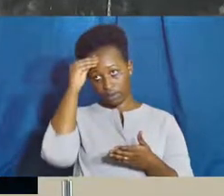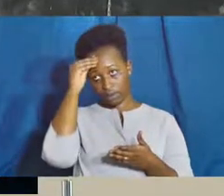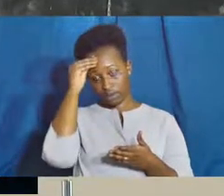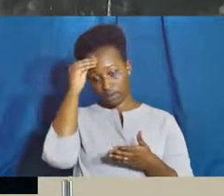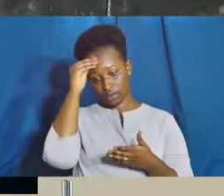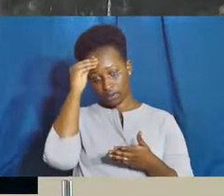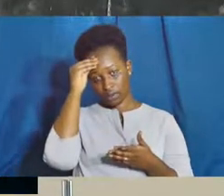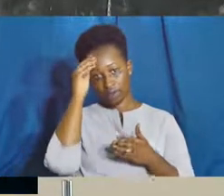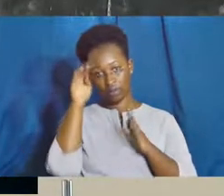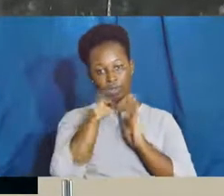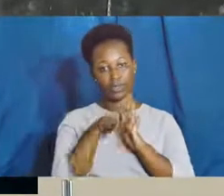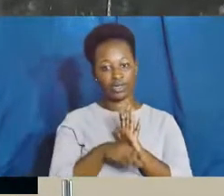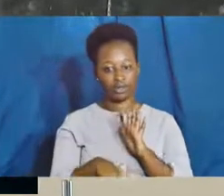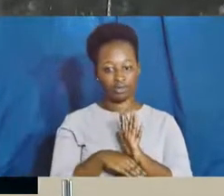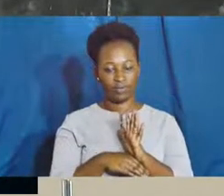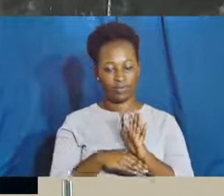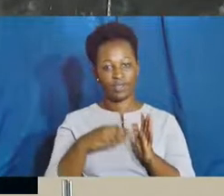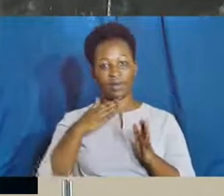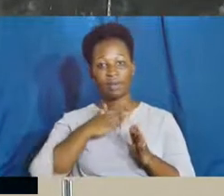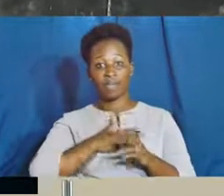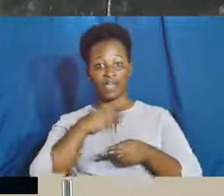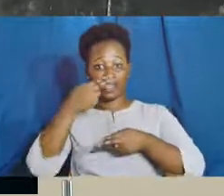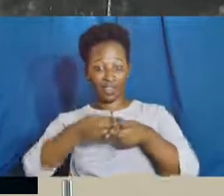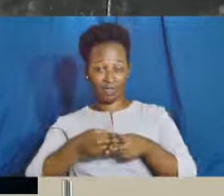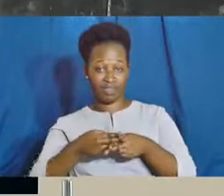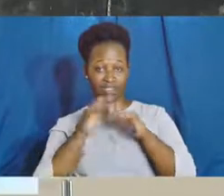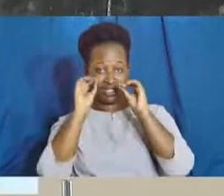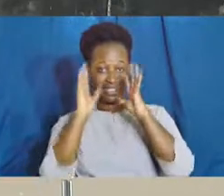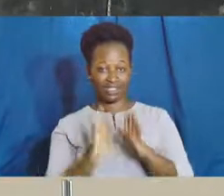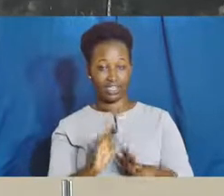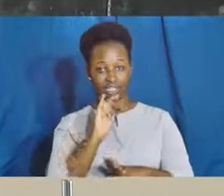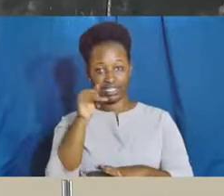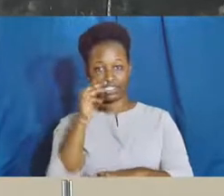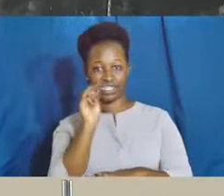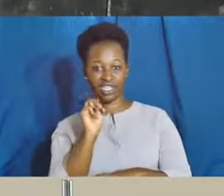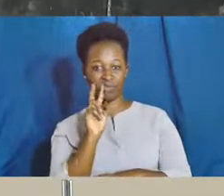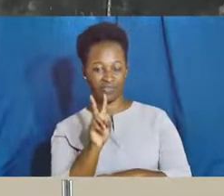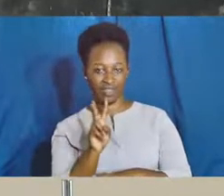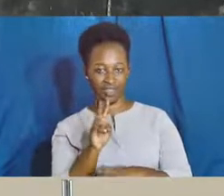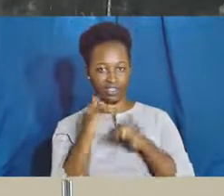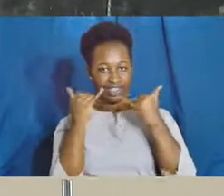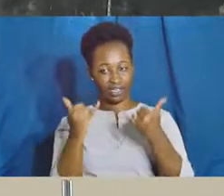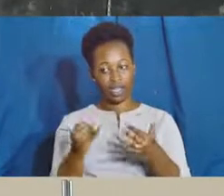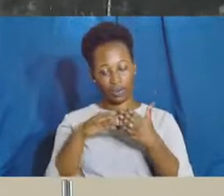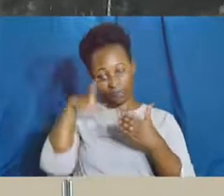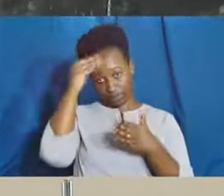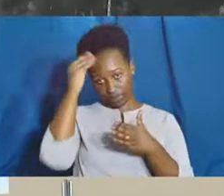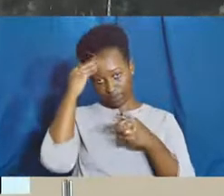is Teacher Jean-Marie, and today's lesson is